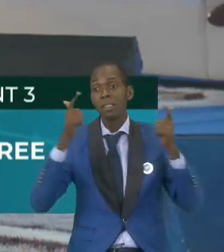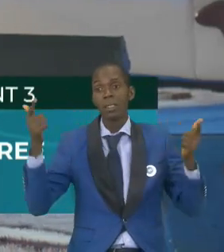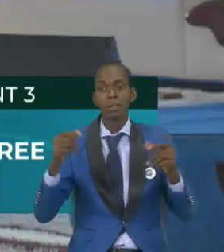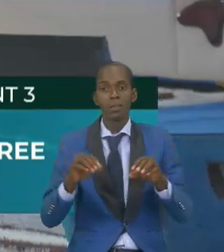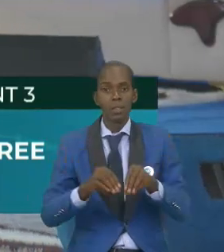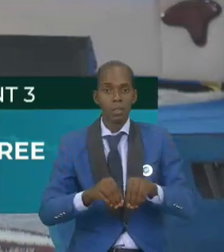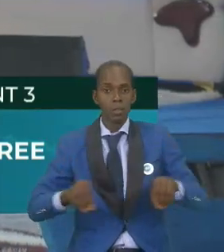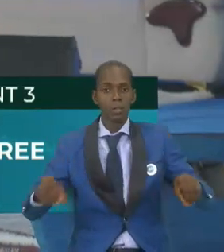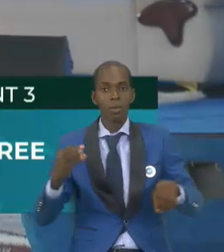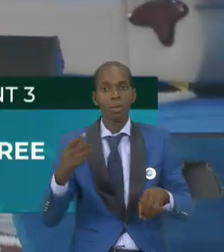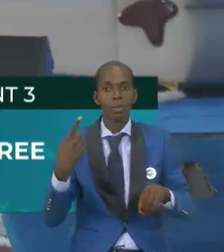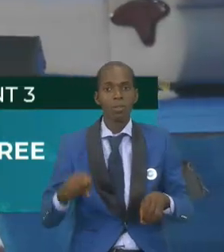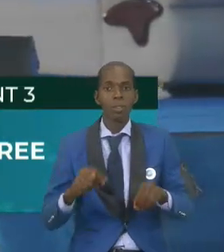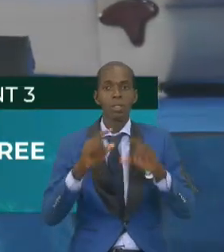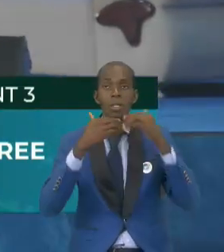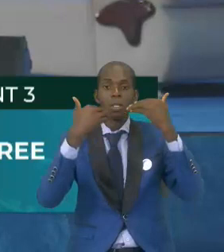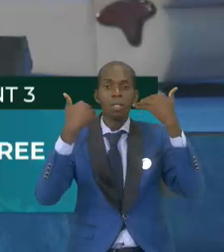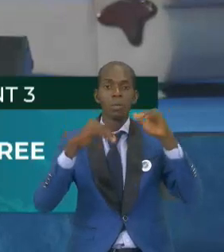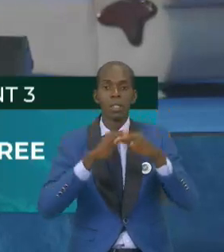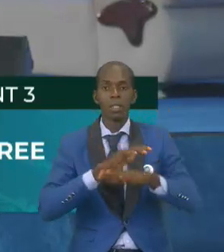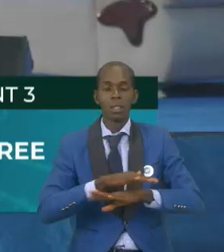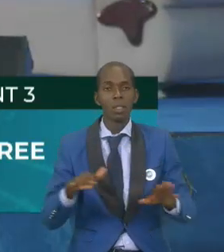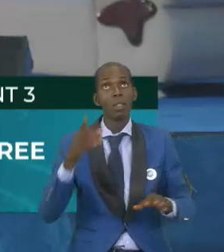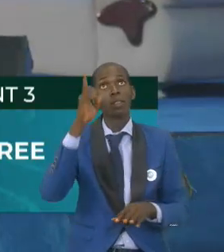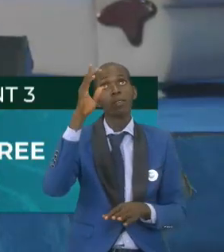God. Look at number one there. Number one,